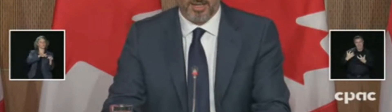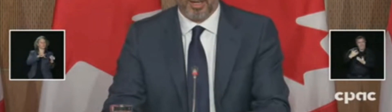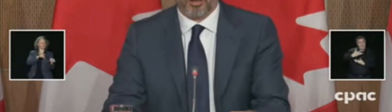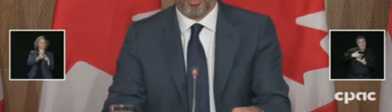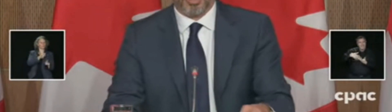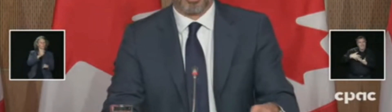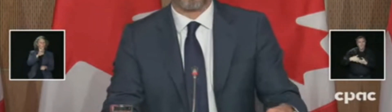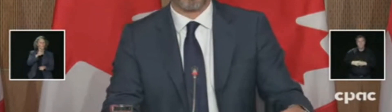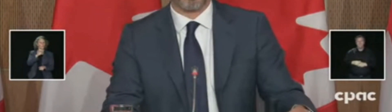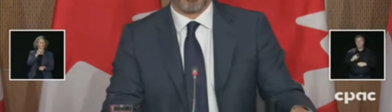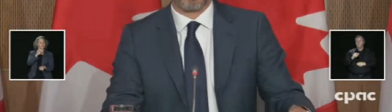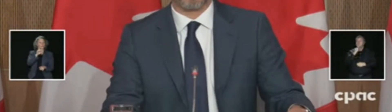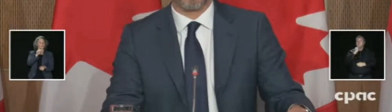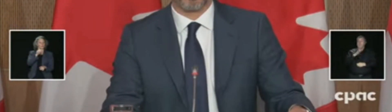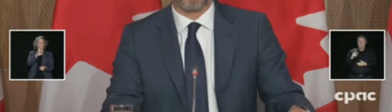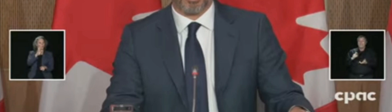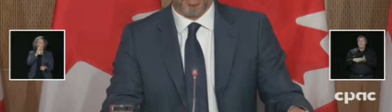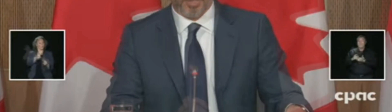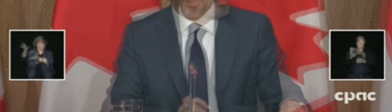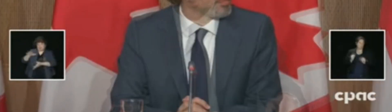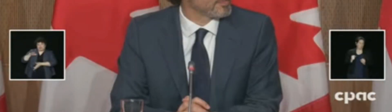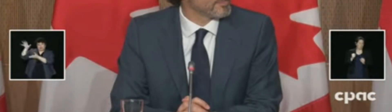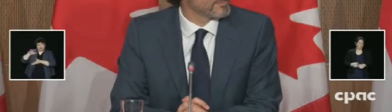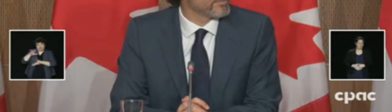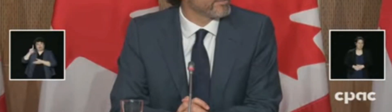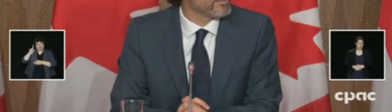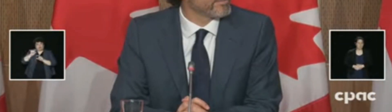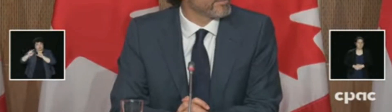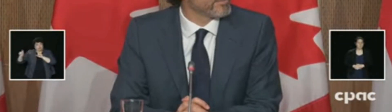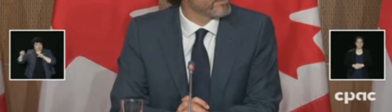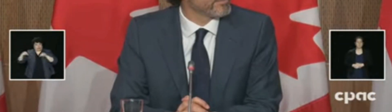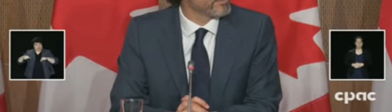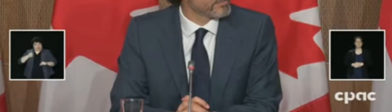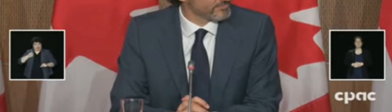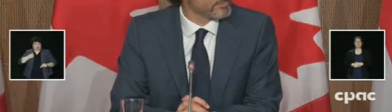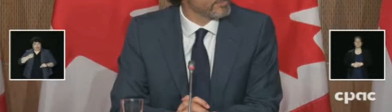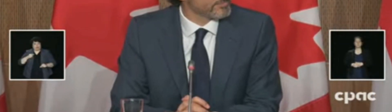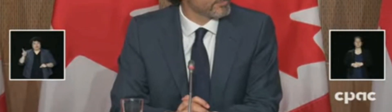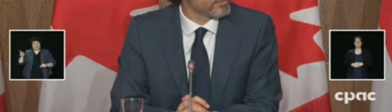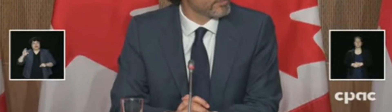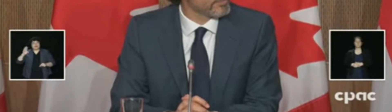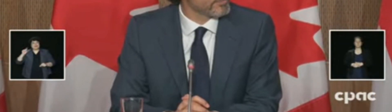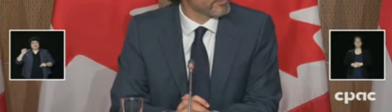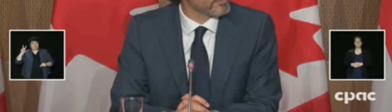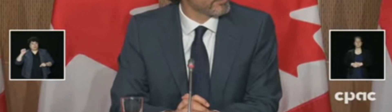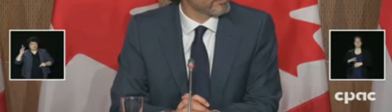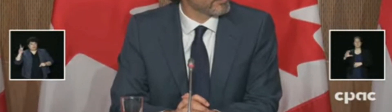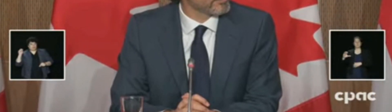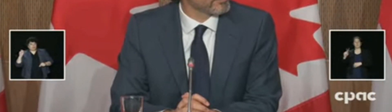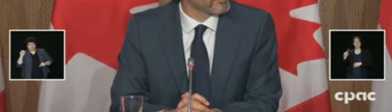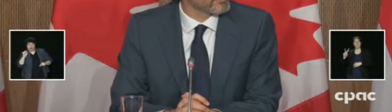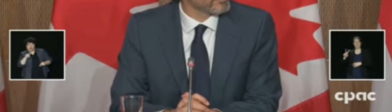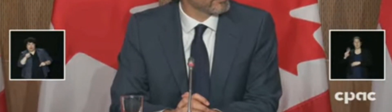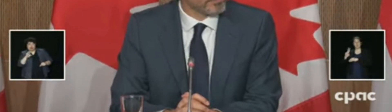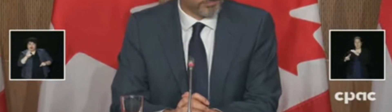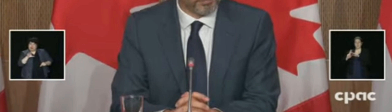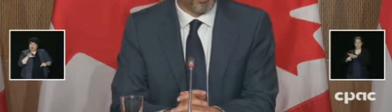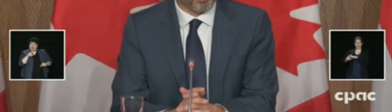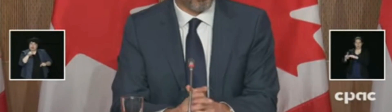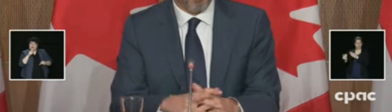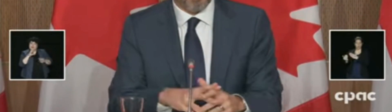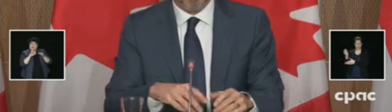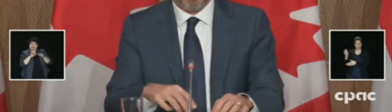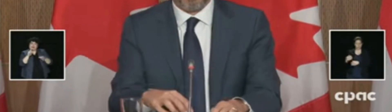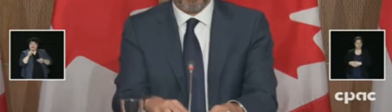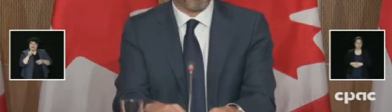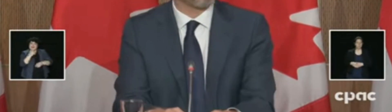daycare across the country in the next 5 years. It's Annie Bergeron-Oliver with CTV National News. I just want to follow up on the idea of a vaccine certificate. You